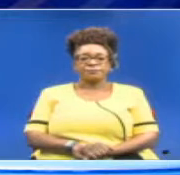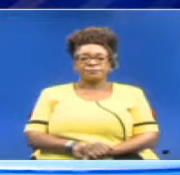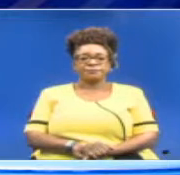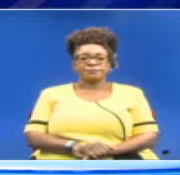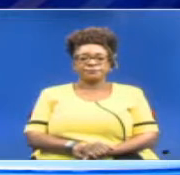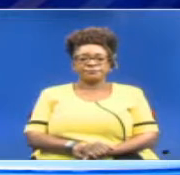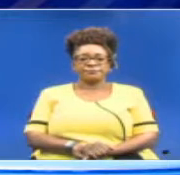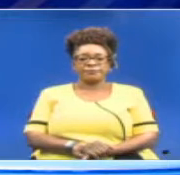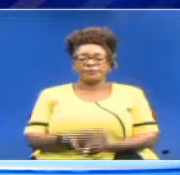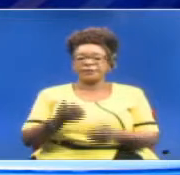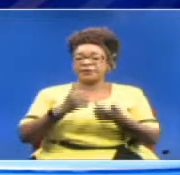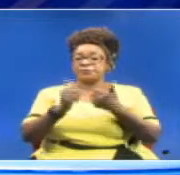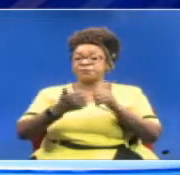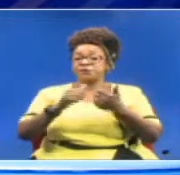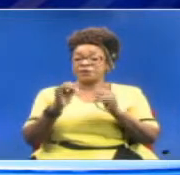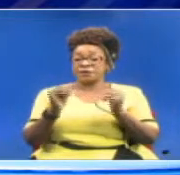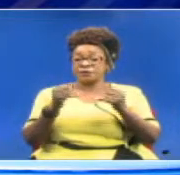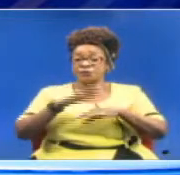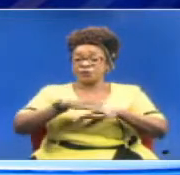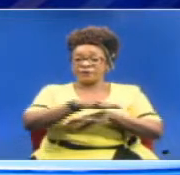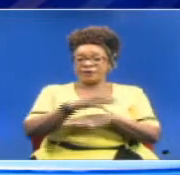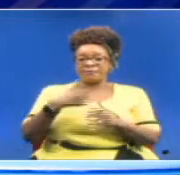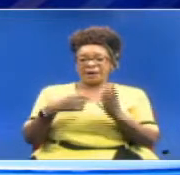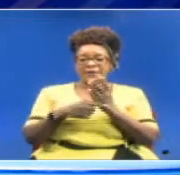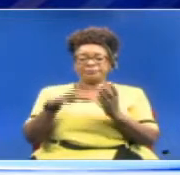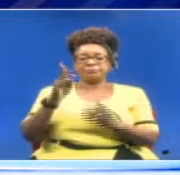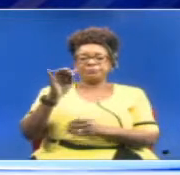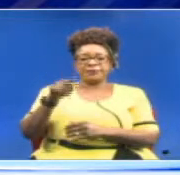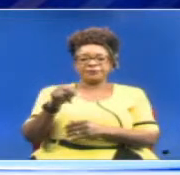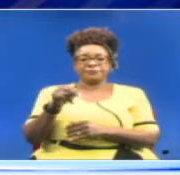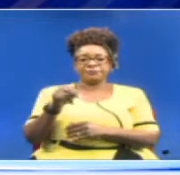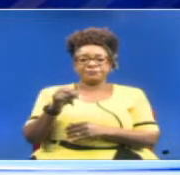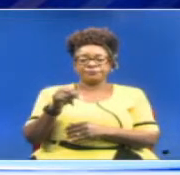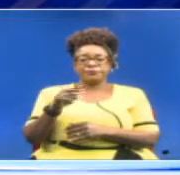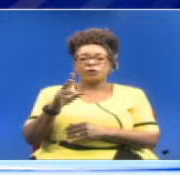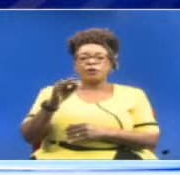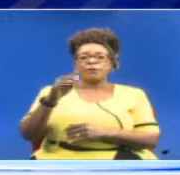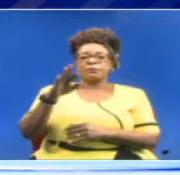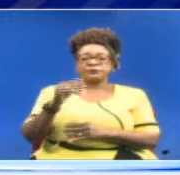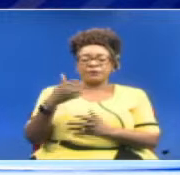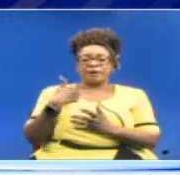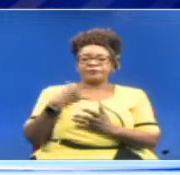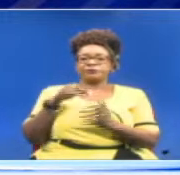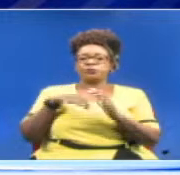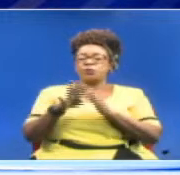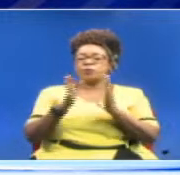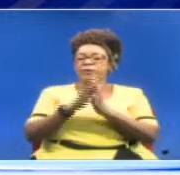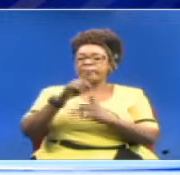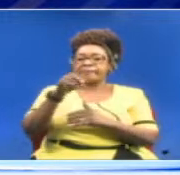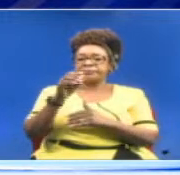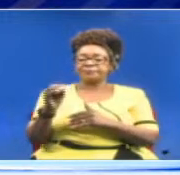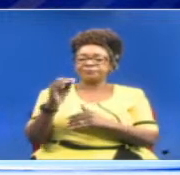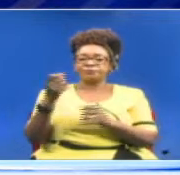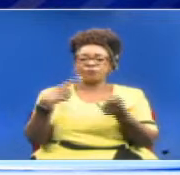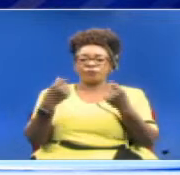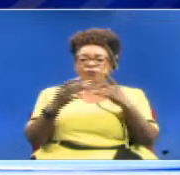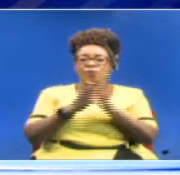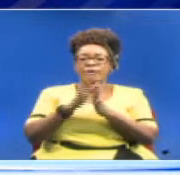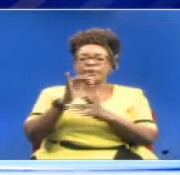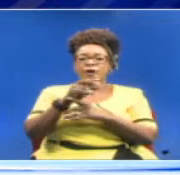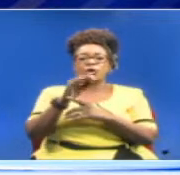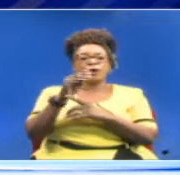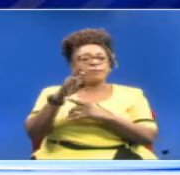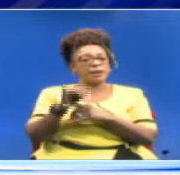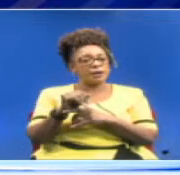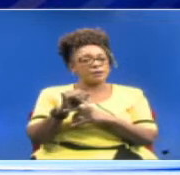It's time for the sports update. Good evening, I'm Bernard Ndong. Dore Kotieno's 36th minute goal against Zuke Richo was all Luanda Villa needed to secure